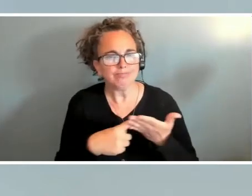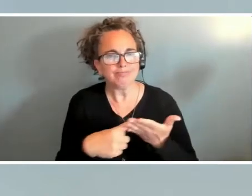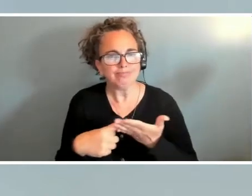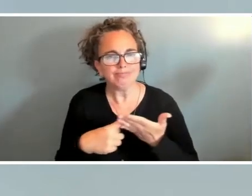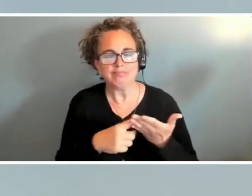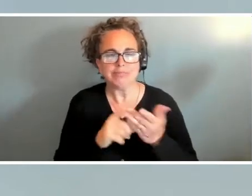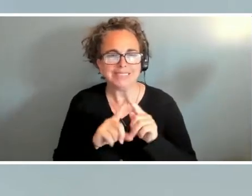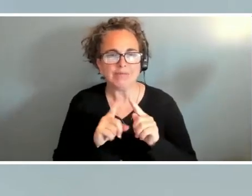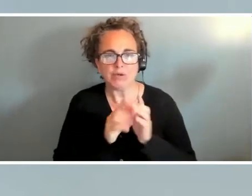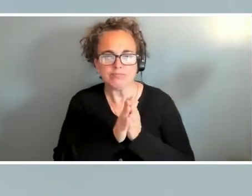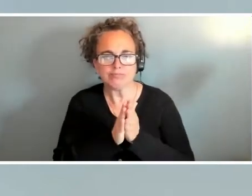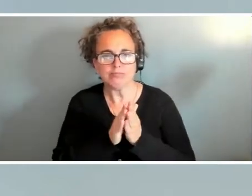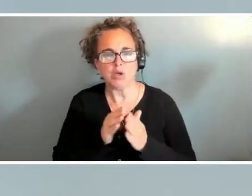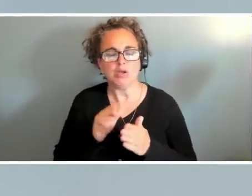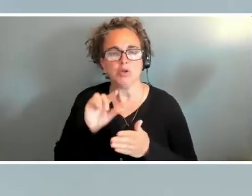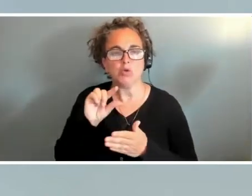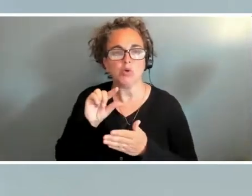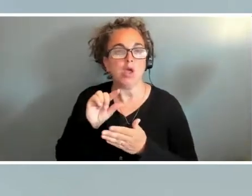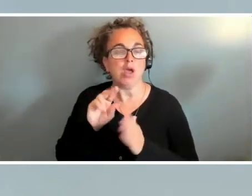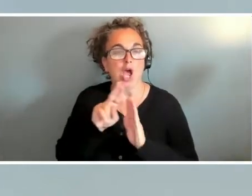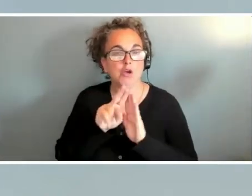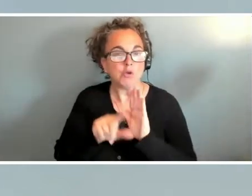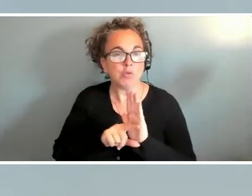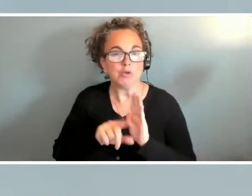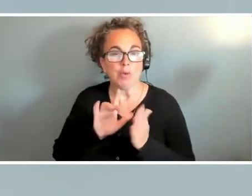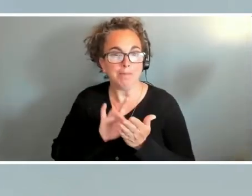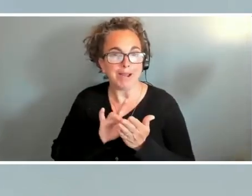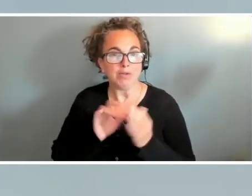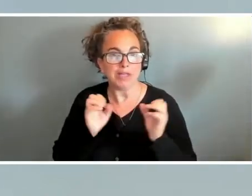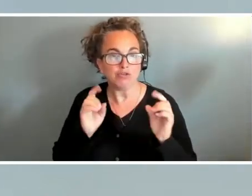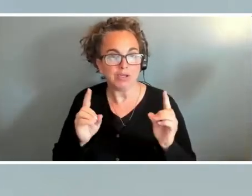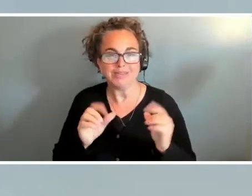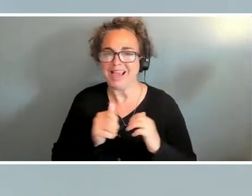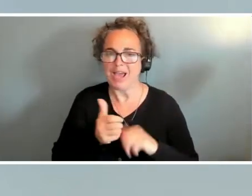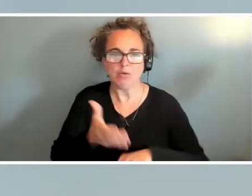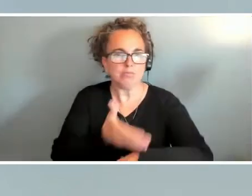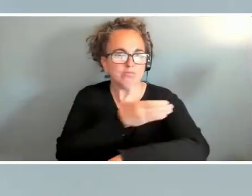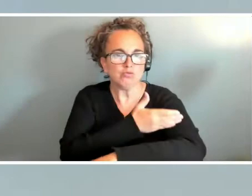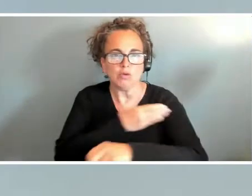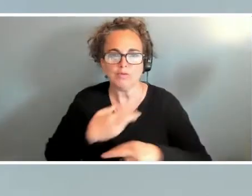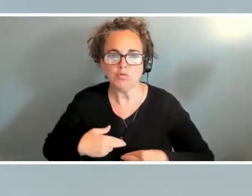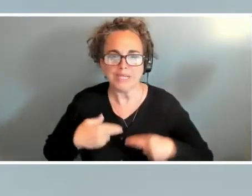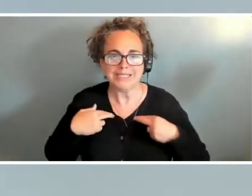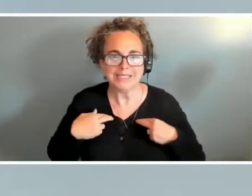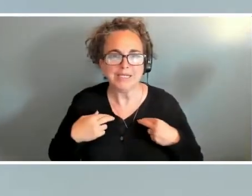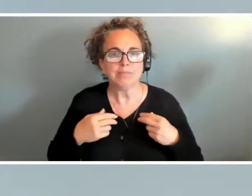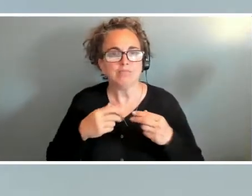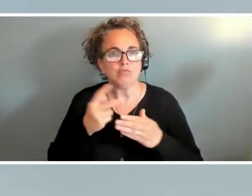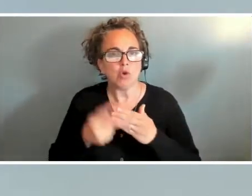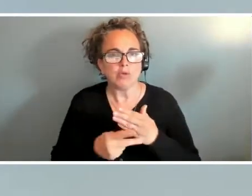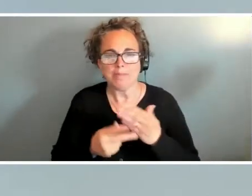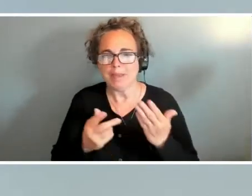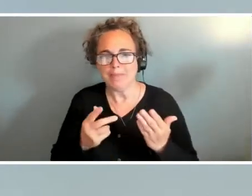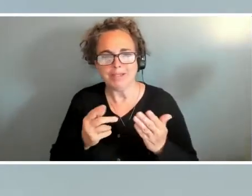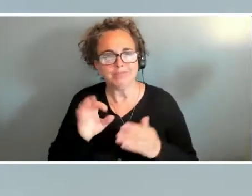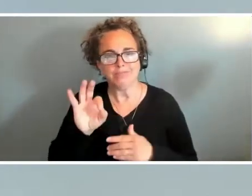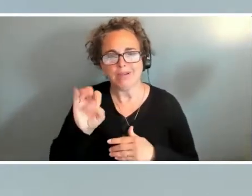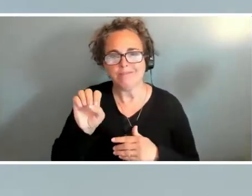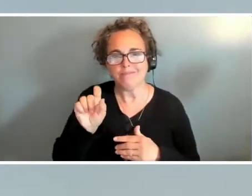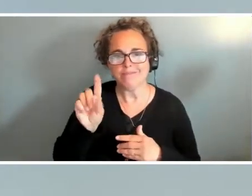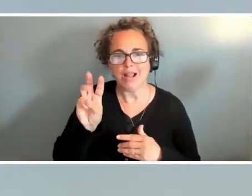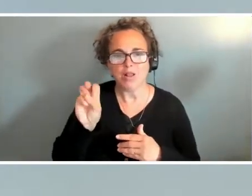undergraduate medical education, the things we wanted to do to enhance the residency program, maybe thinking about fellowship programs